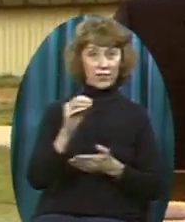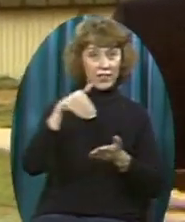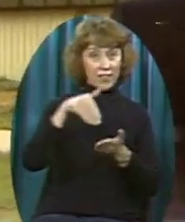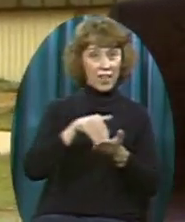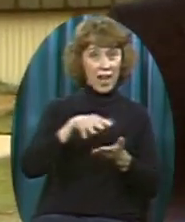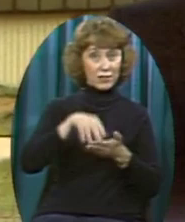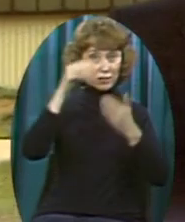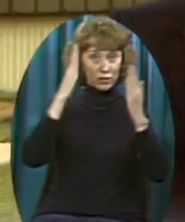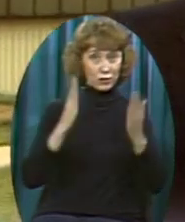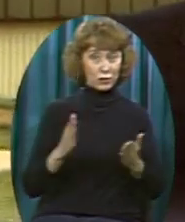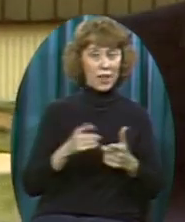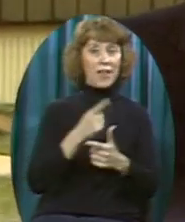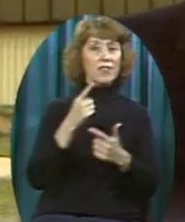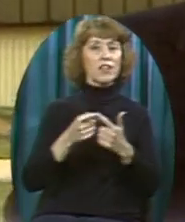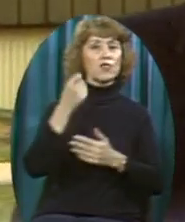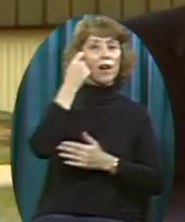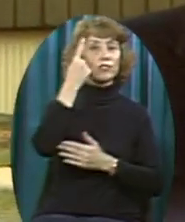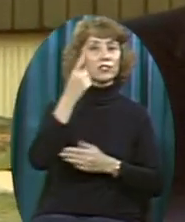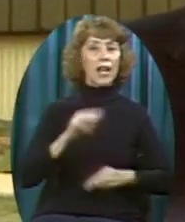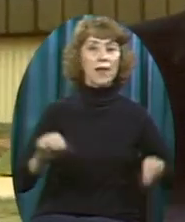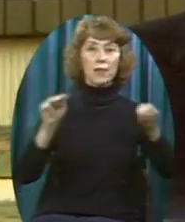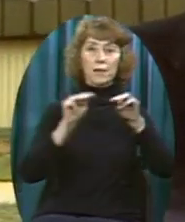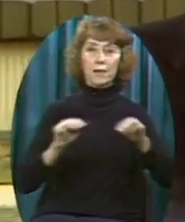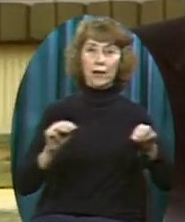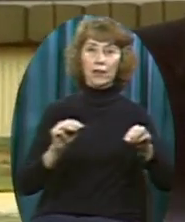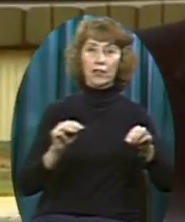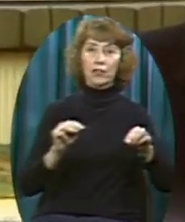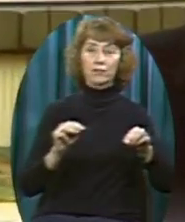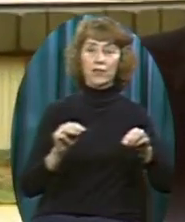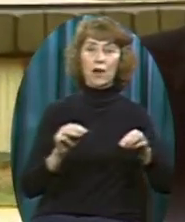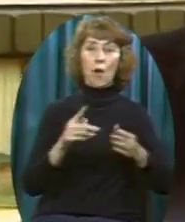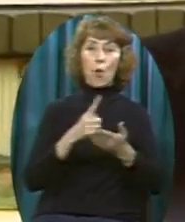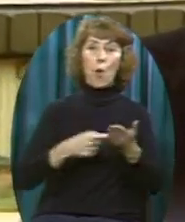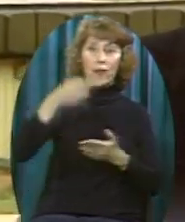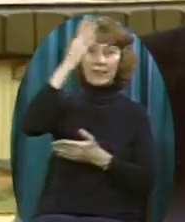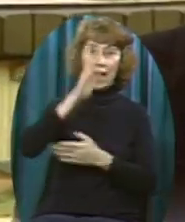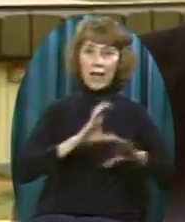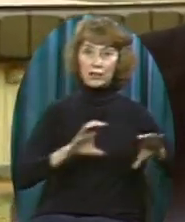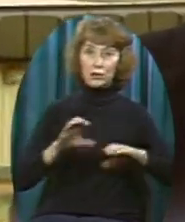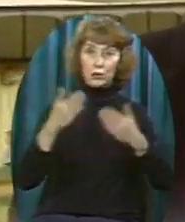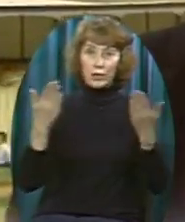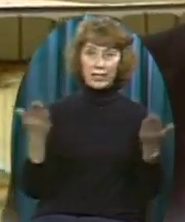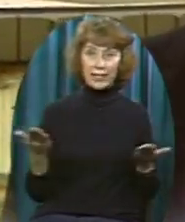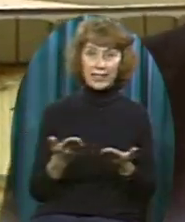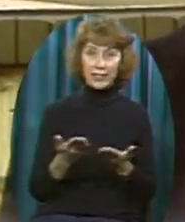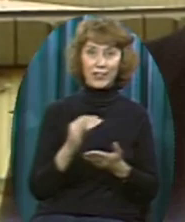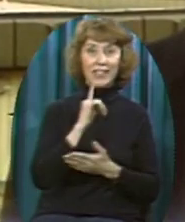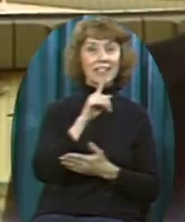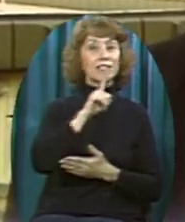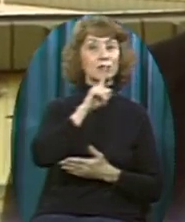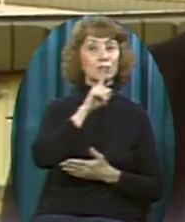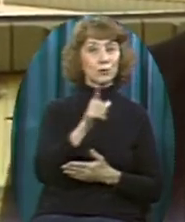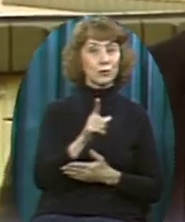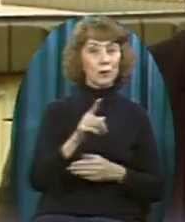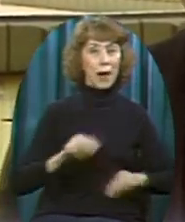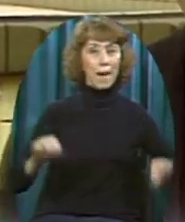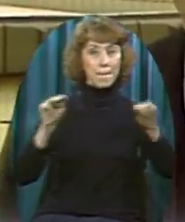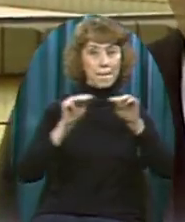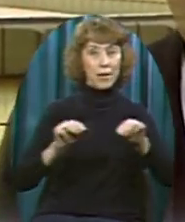you get a sense of the miracle, the supernatural that's occurring on this place. It is indeed a miracle